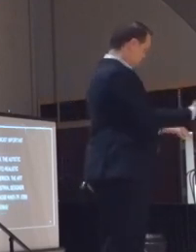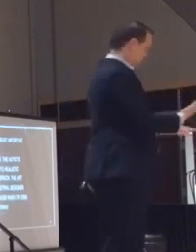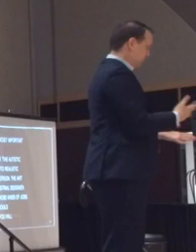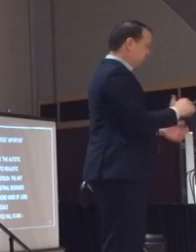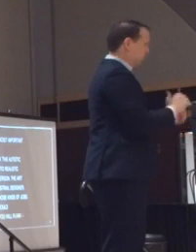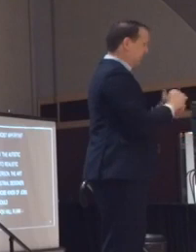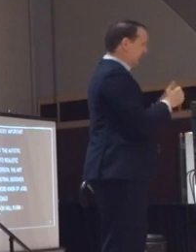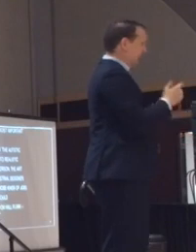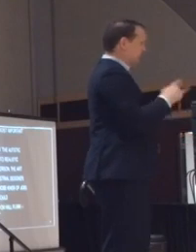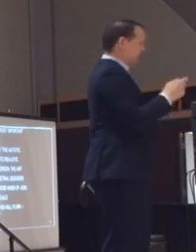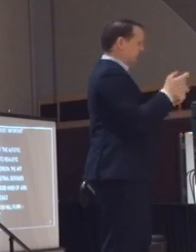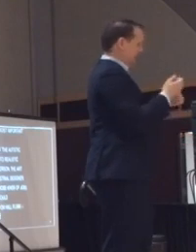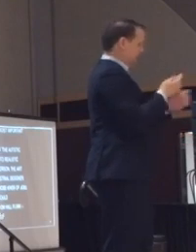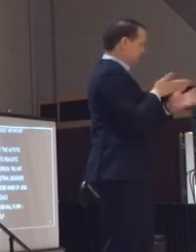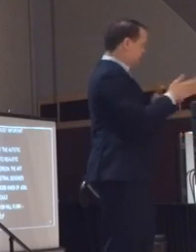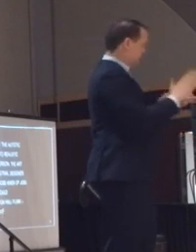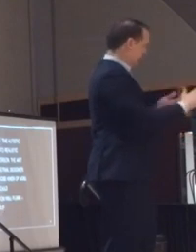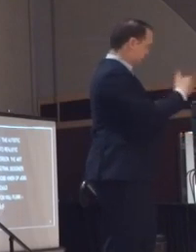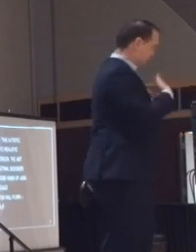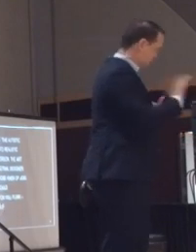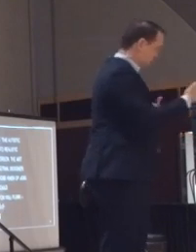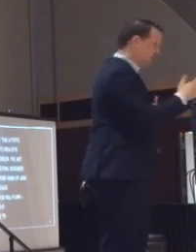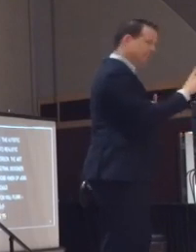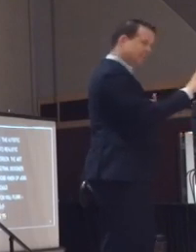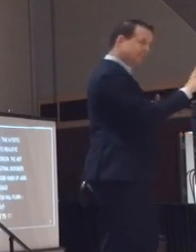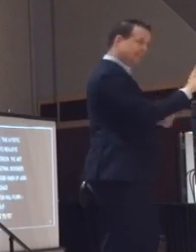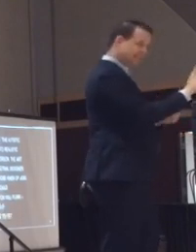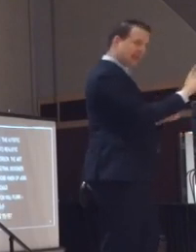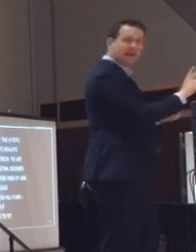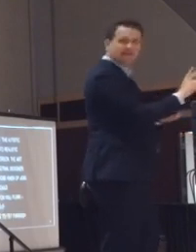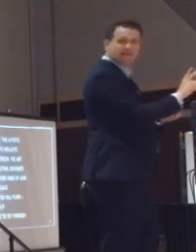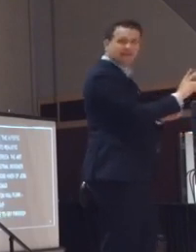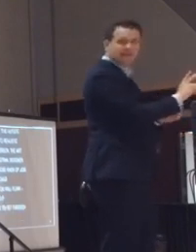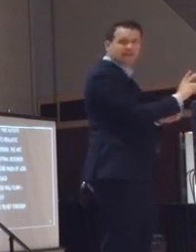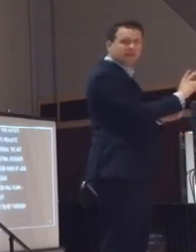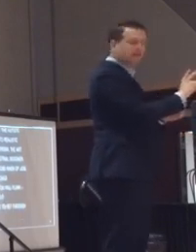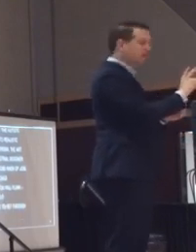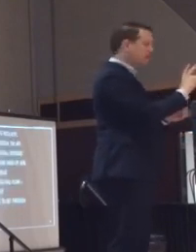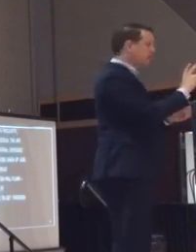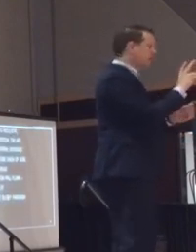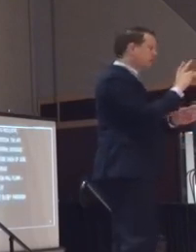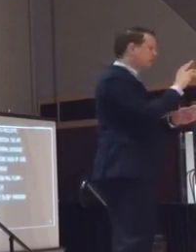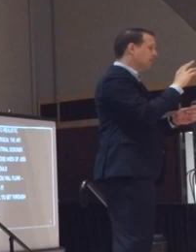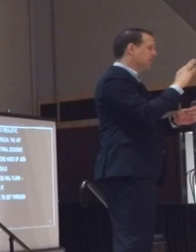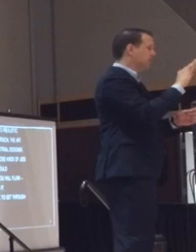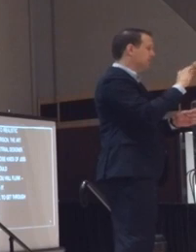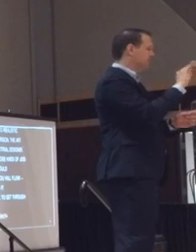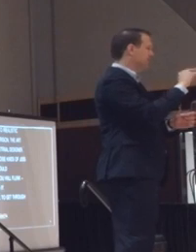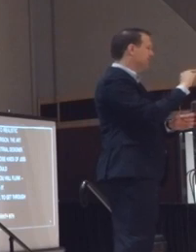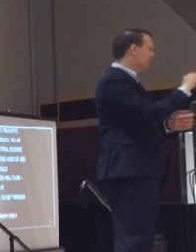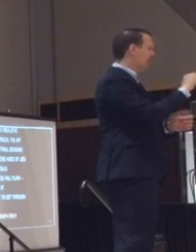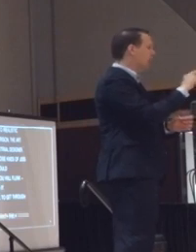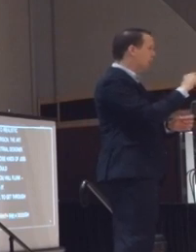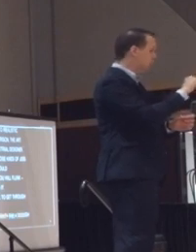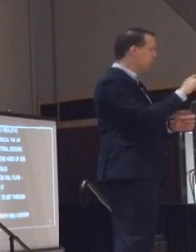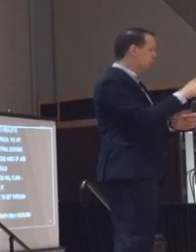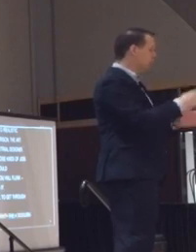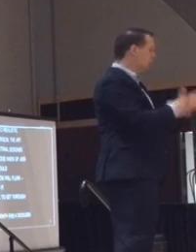So how did I manage to get through college? Well, in 67, finite math was the required class.